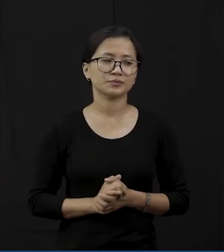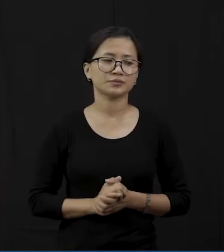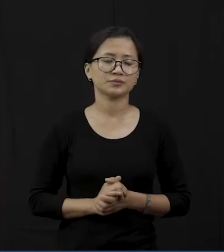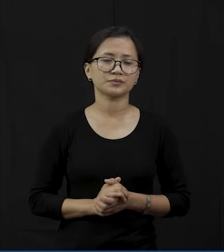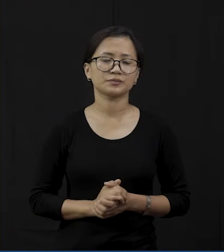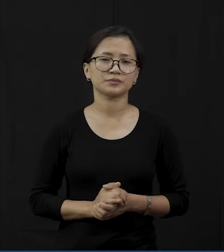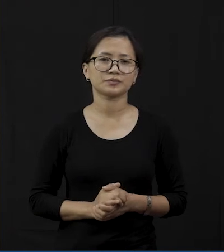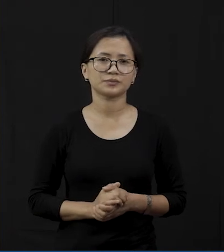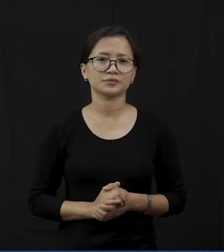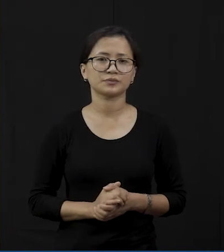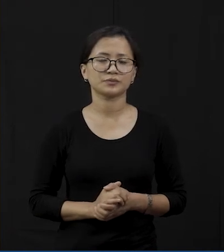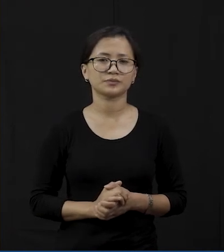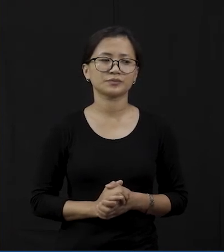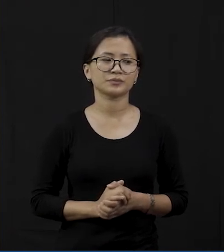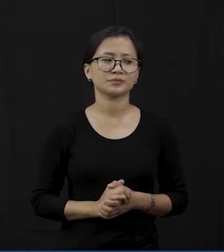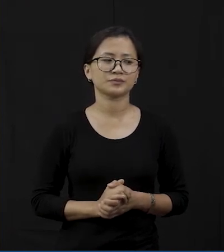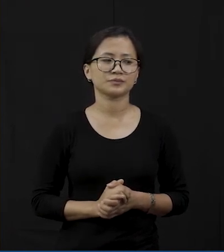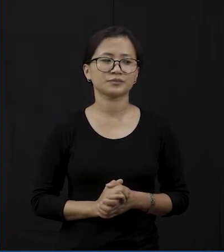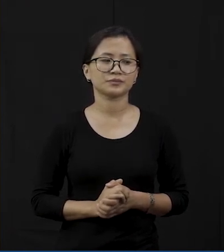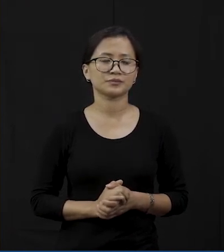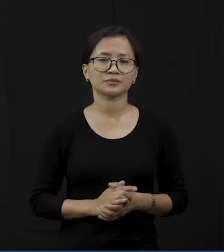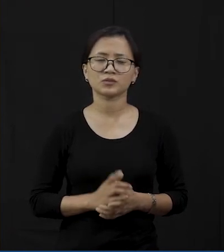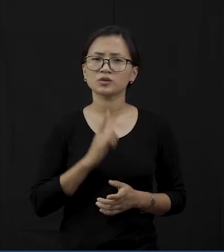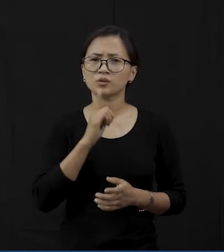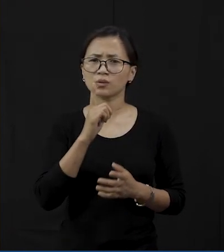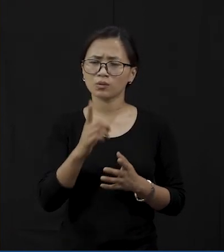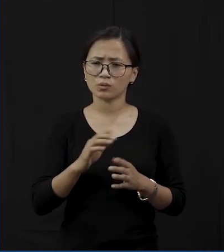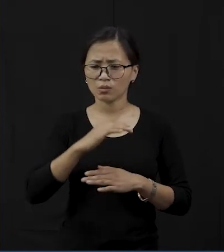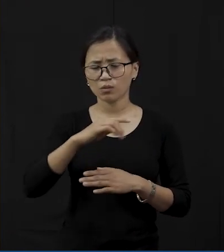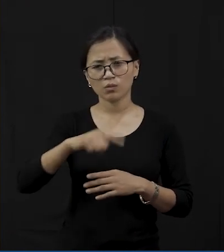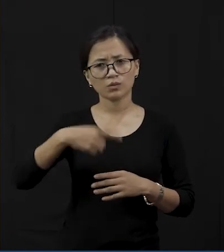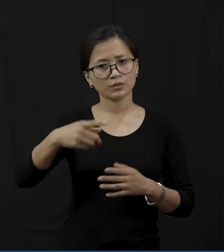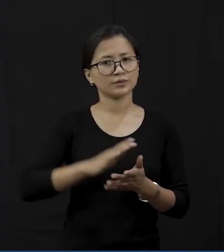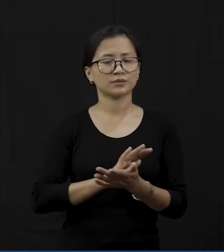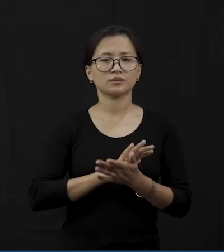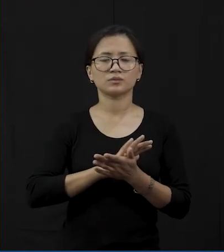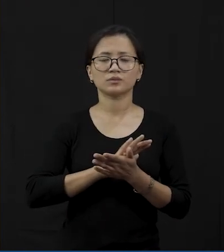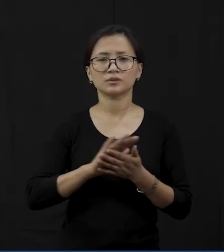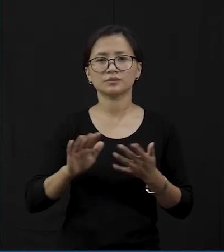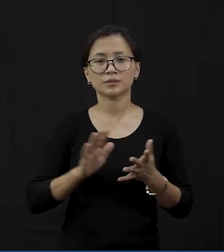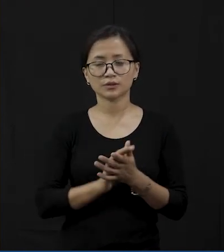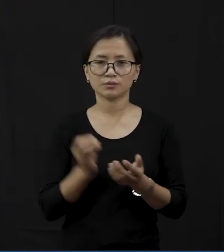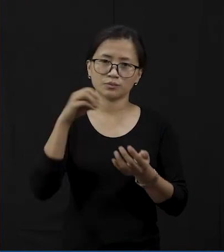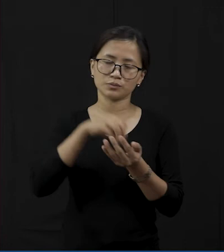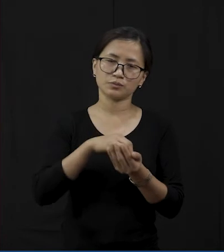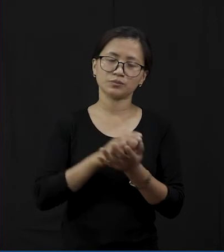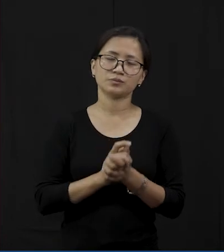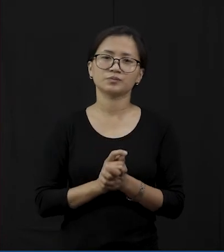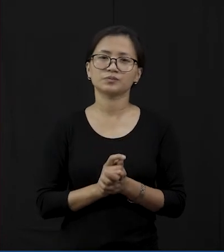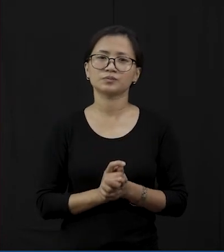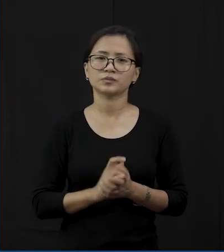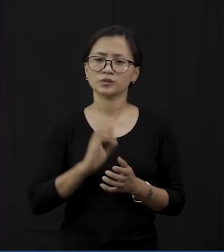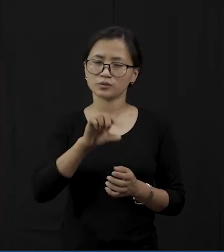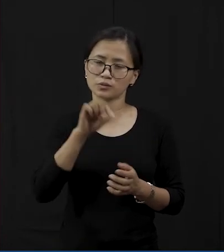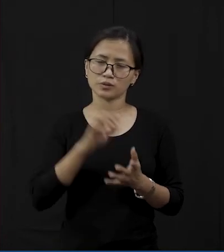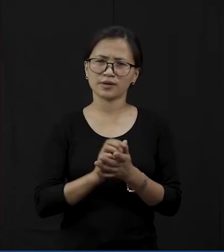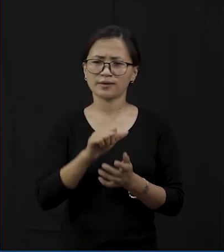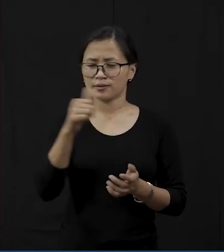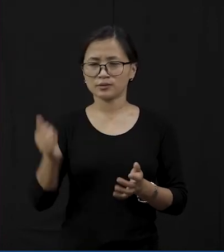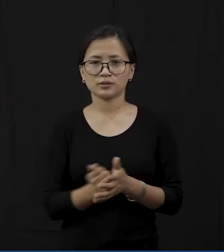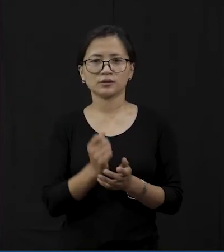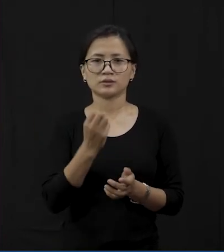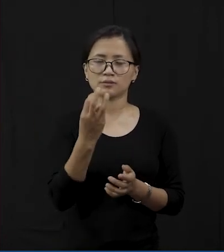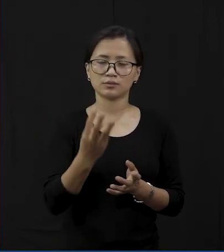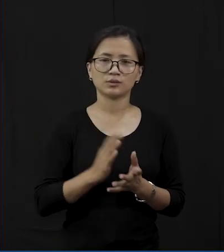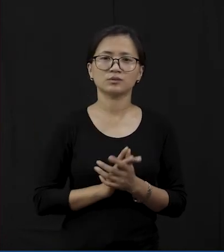So again, sum or differences I have already mentioned, so I don't need to repeat again. So here I took any number, you can take any